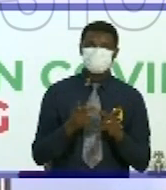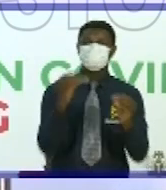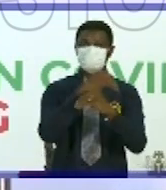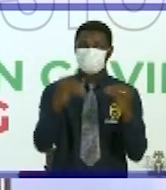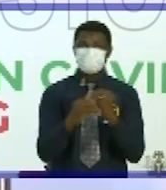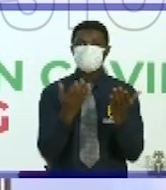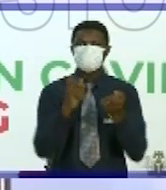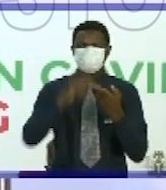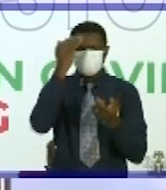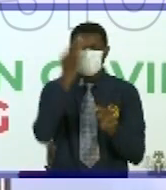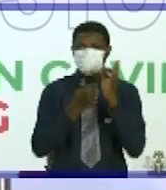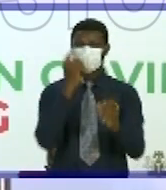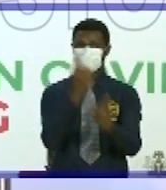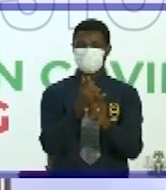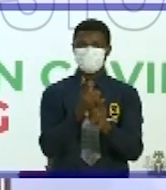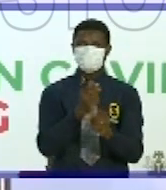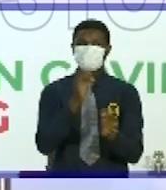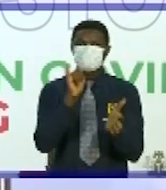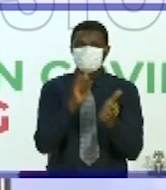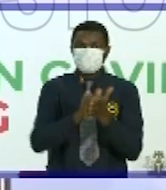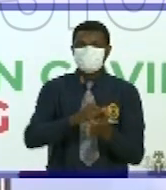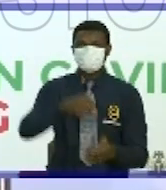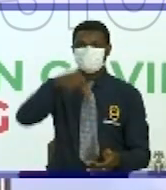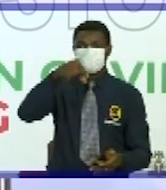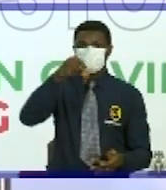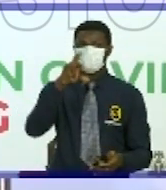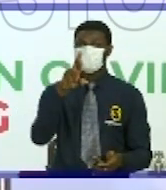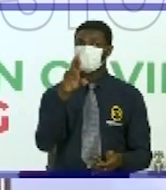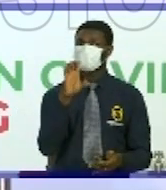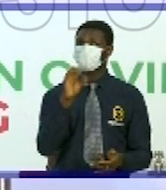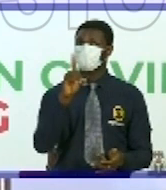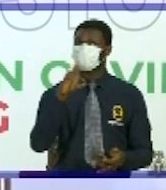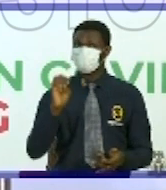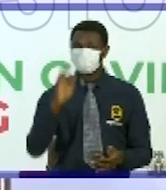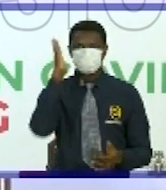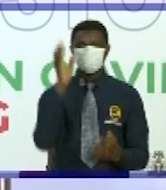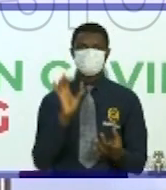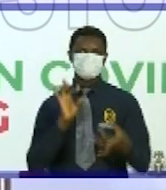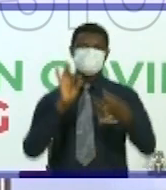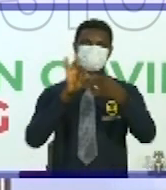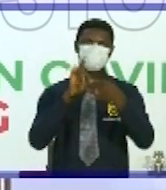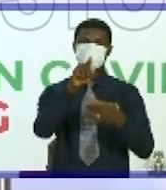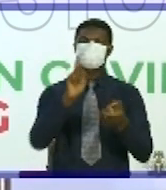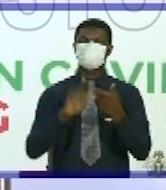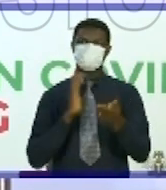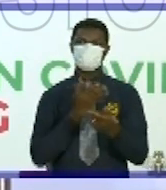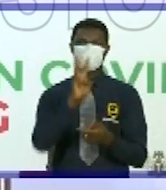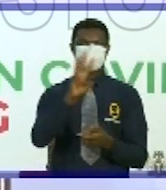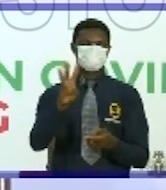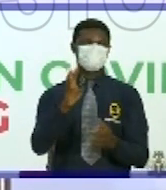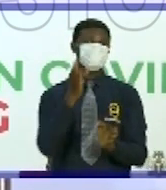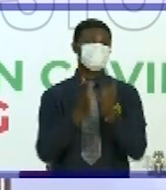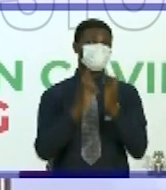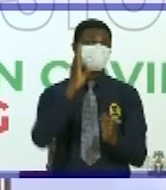scan the barcode, it takes you back to the microsite where you get the full information. But of course, if it is fake, it will not take you back to